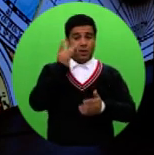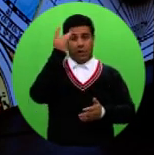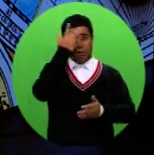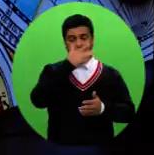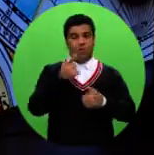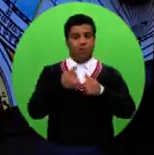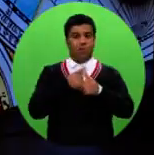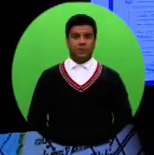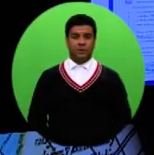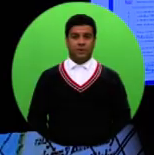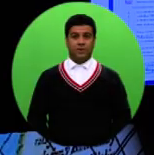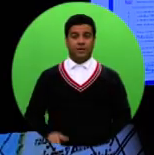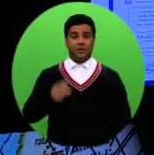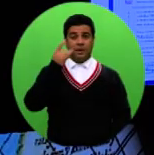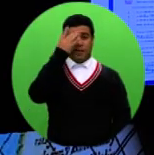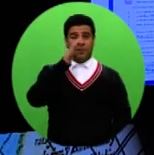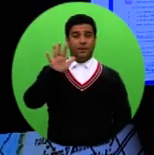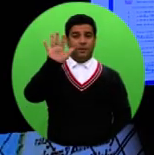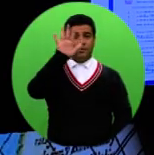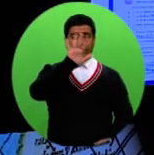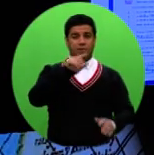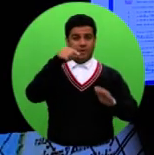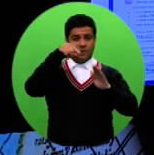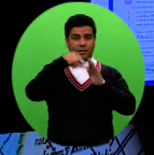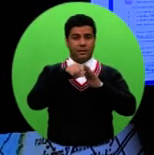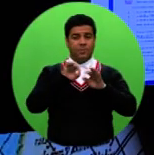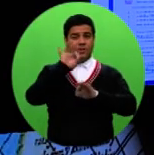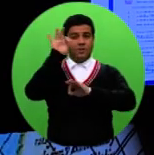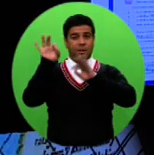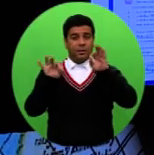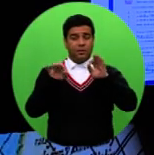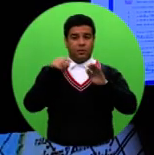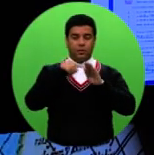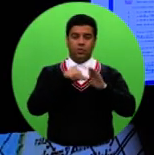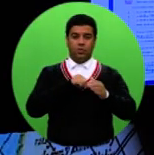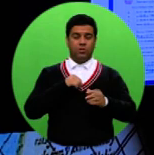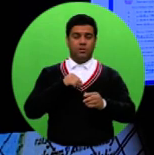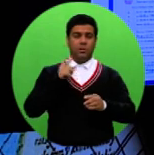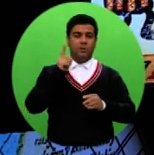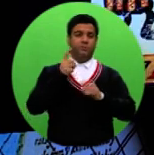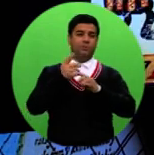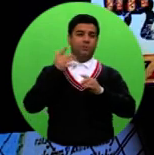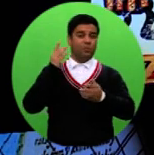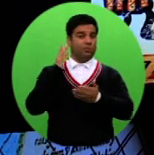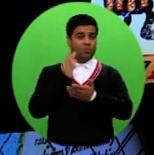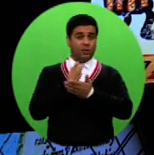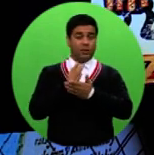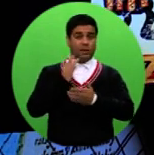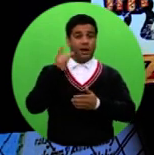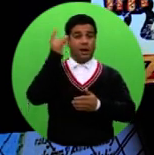deb nomlanadi. Afrikaning siyosiy xaritasining shakllanishi o'ziga xos tarixga ega.